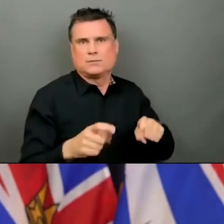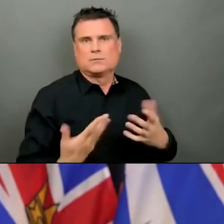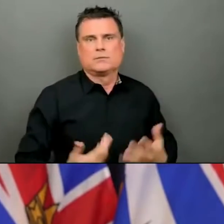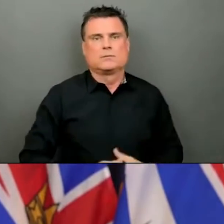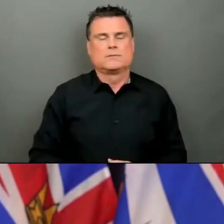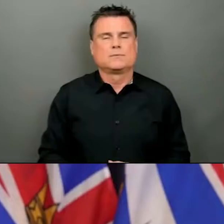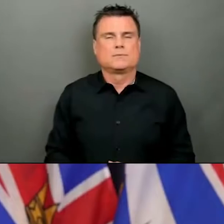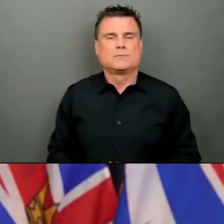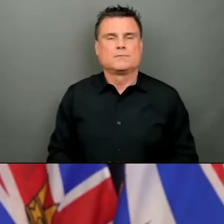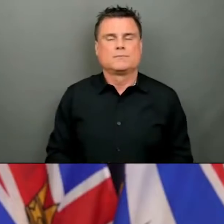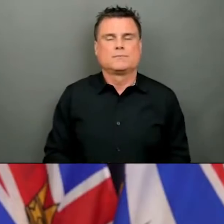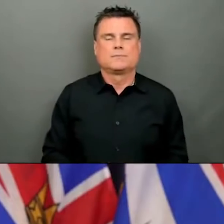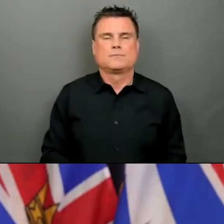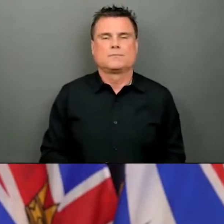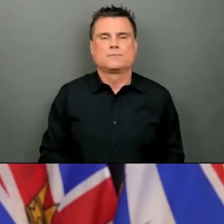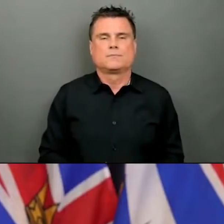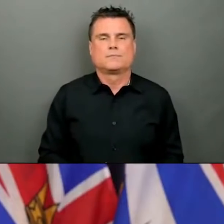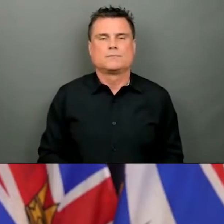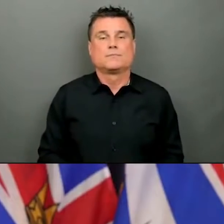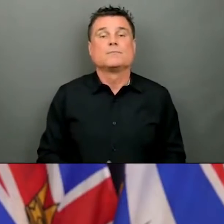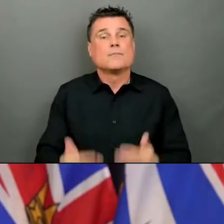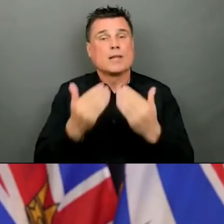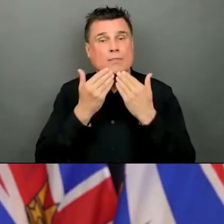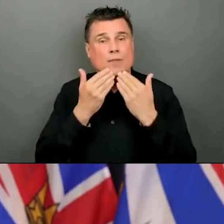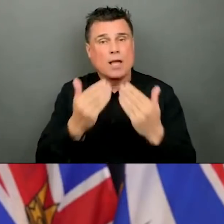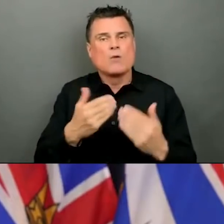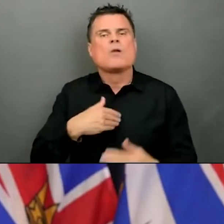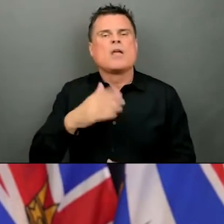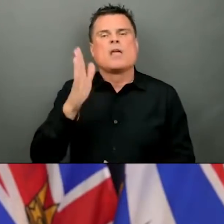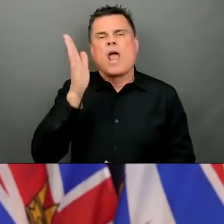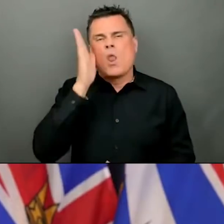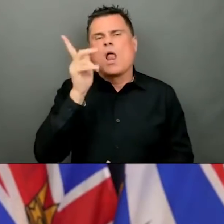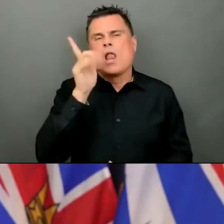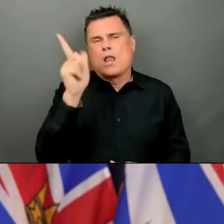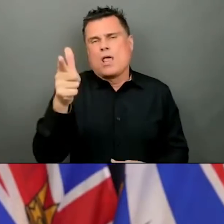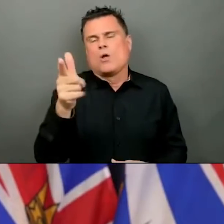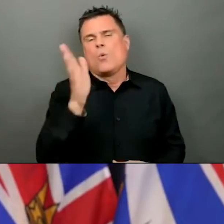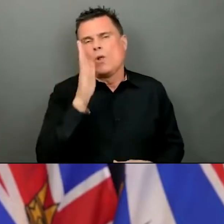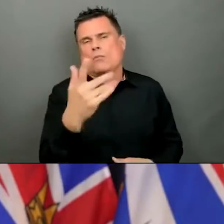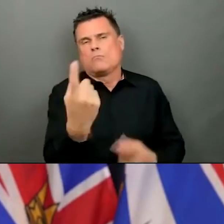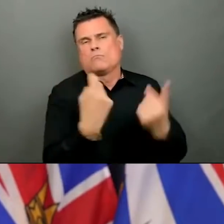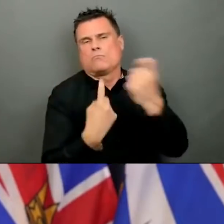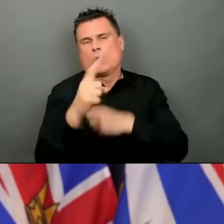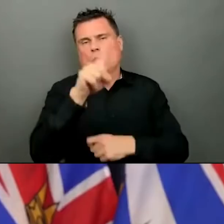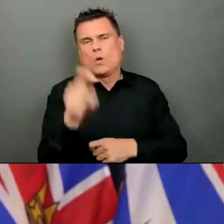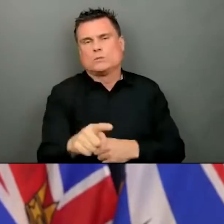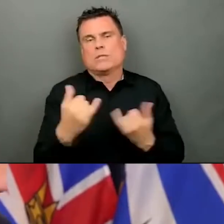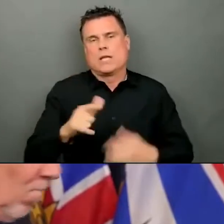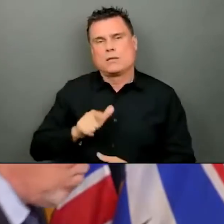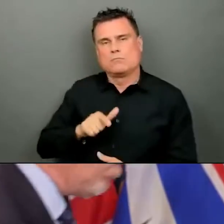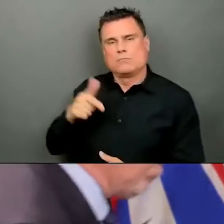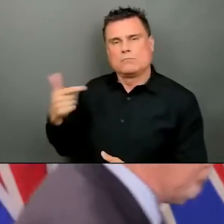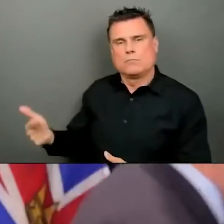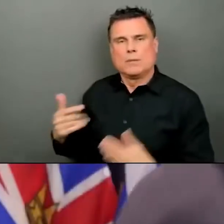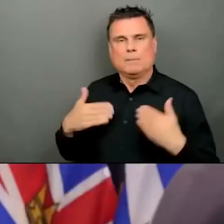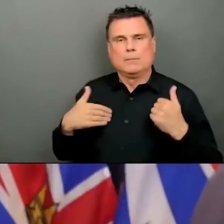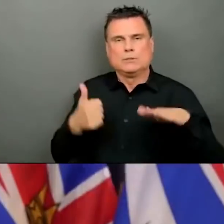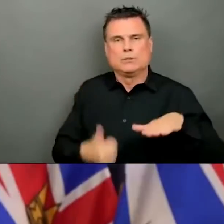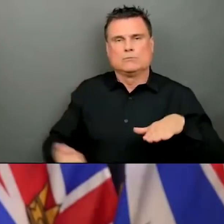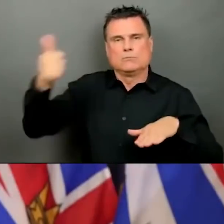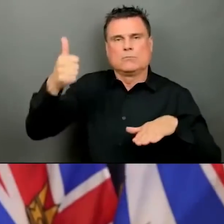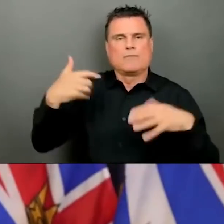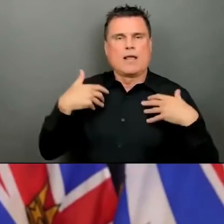today. I know there'll be some questions. Minister Dix has a presentation, followed by Dr. Henry, and then we'll get into questions.